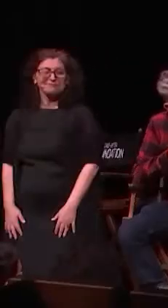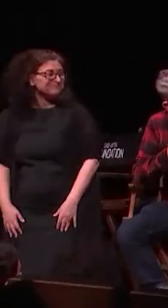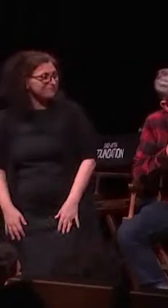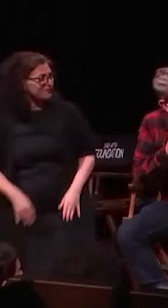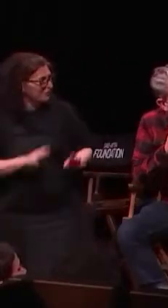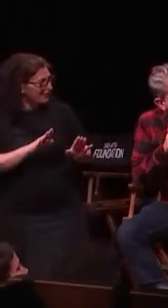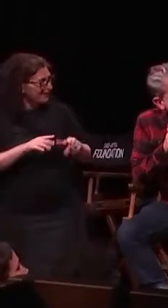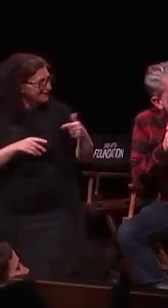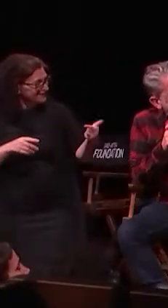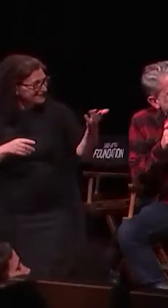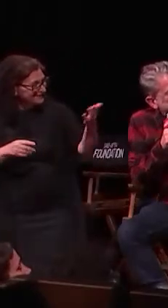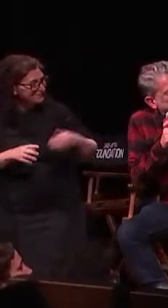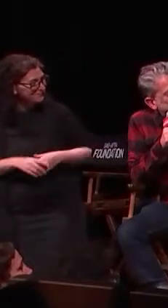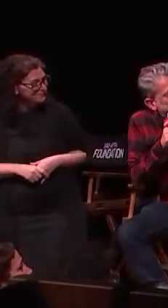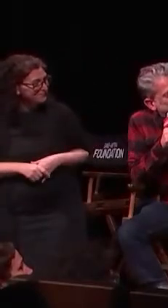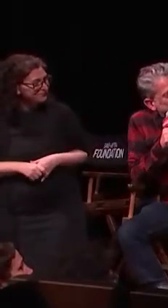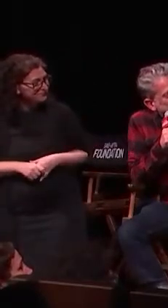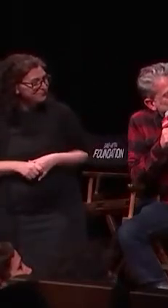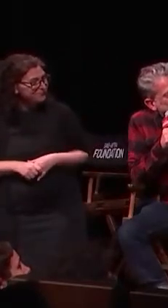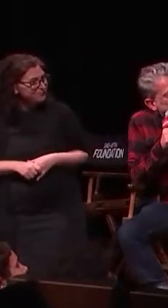Great.